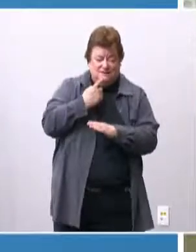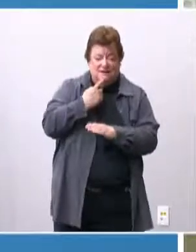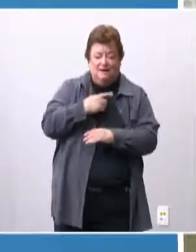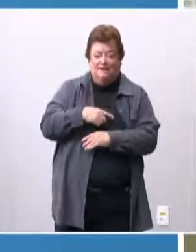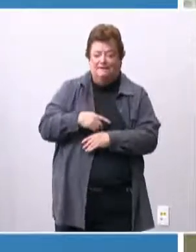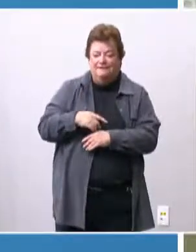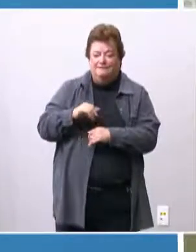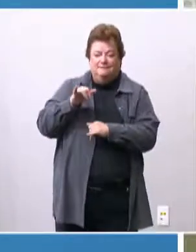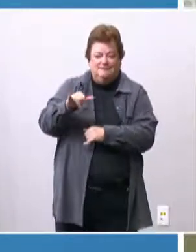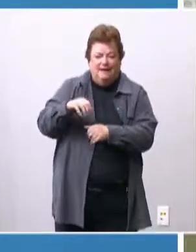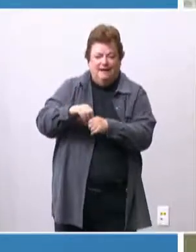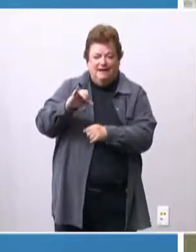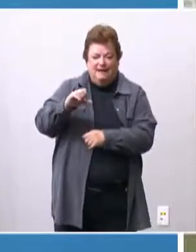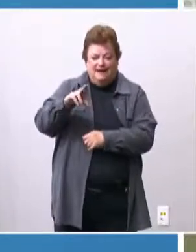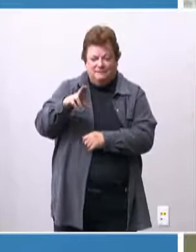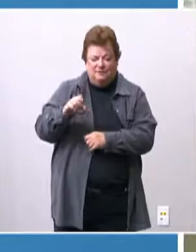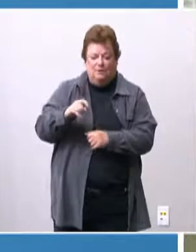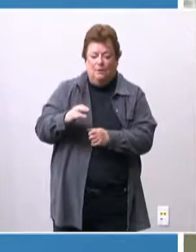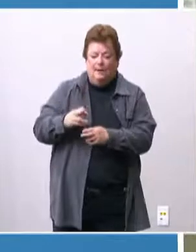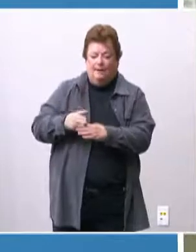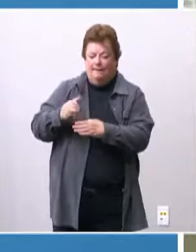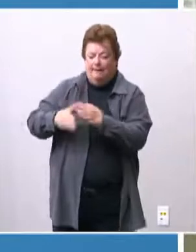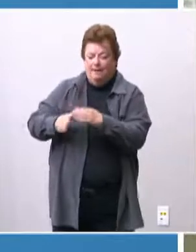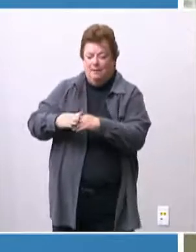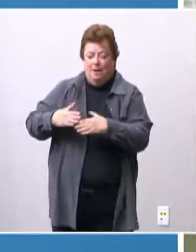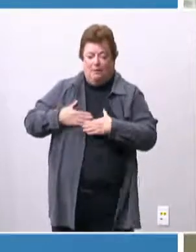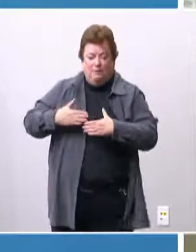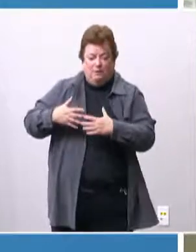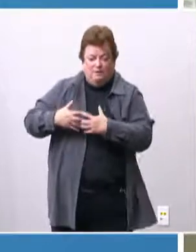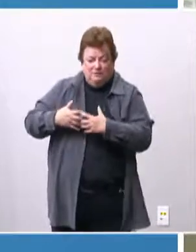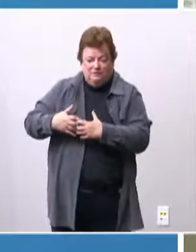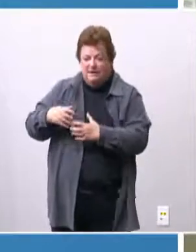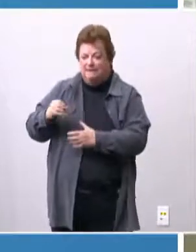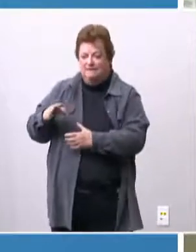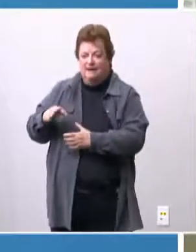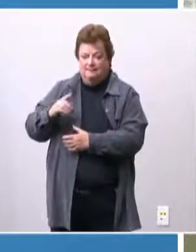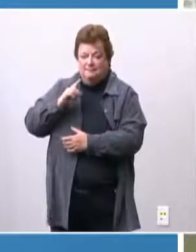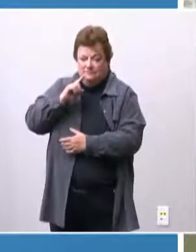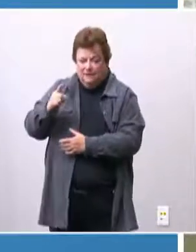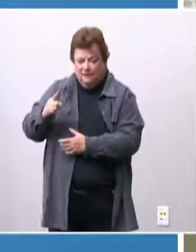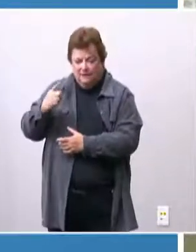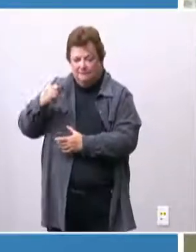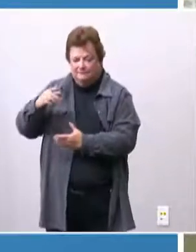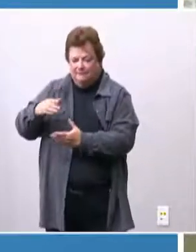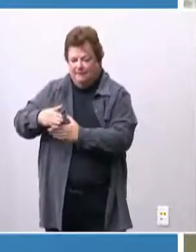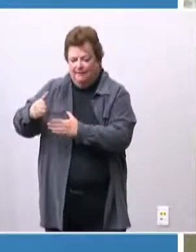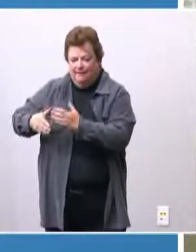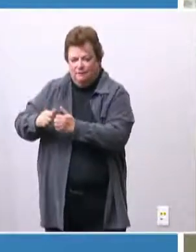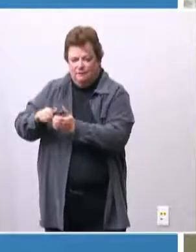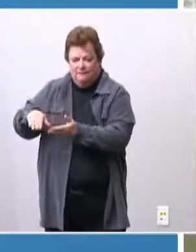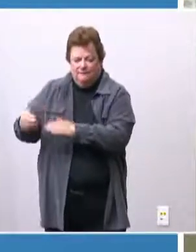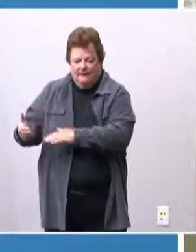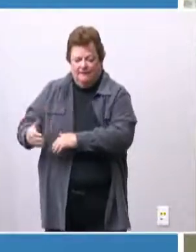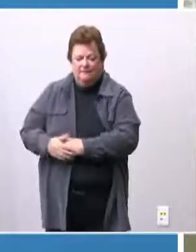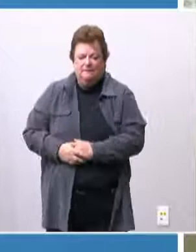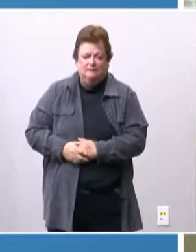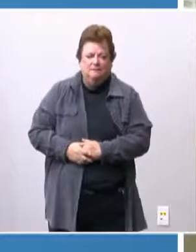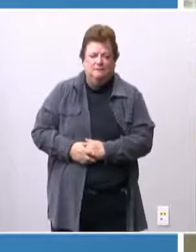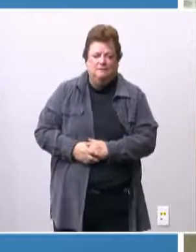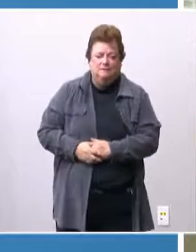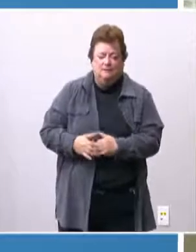and ventilators, and certainly death. And so, to me, at this point,